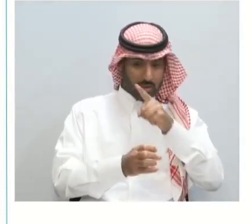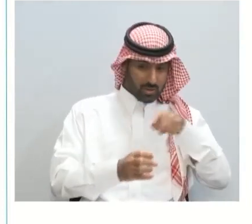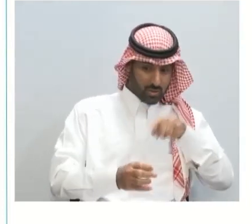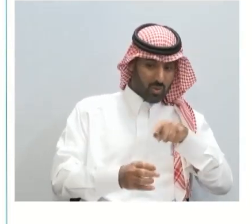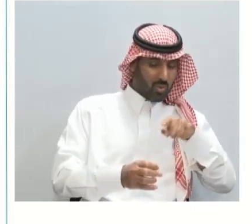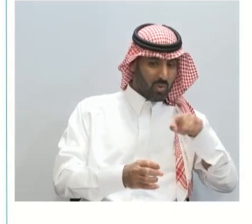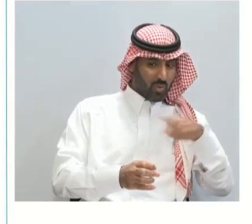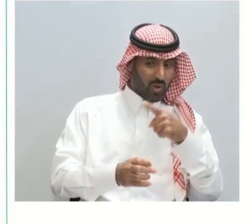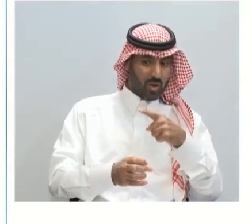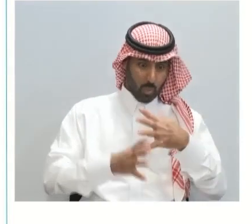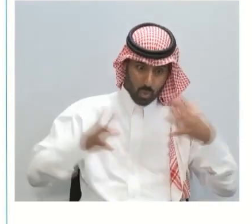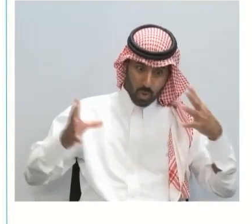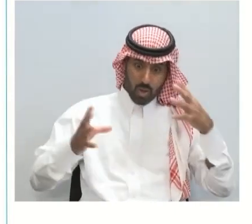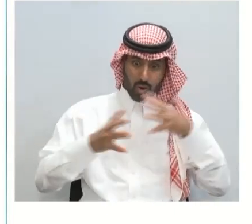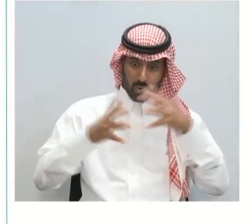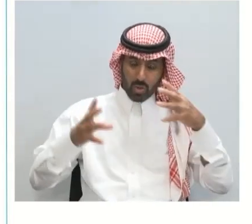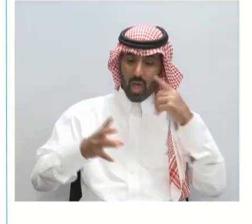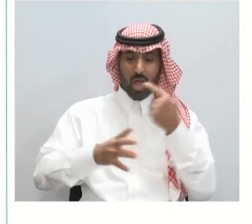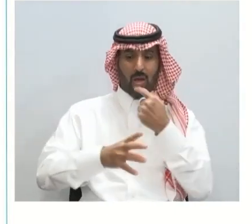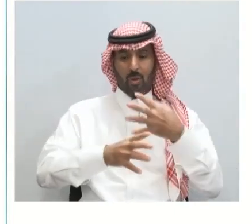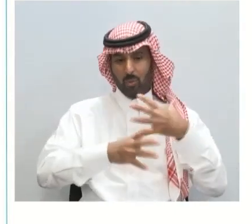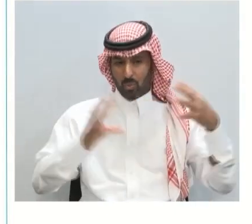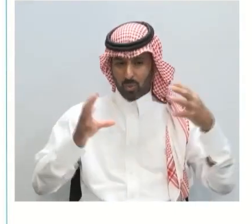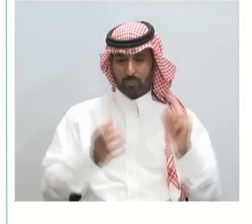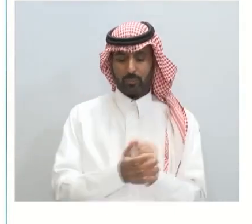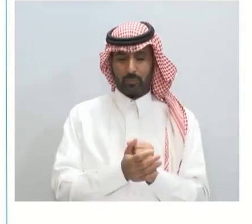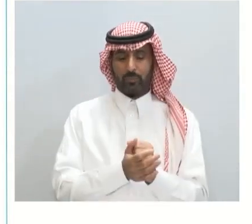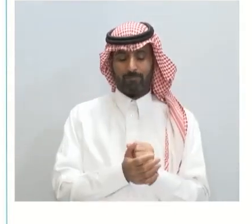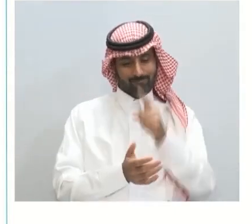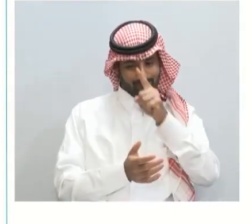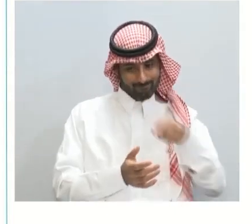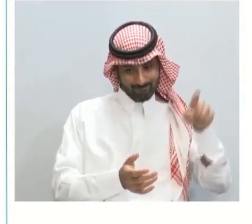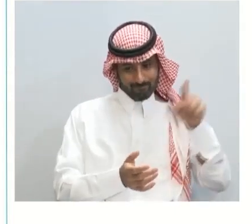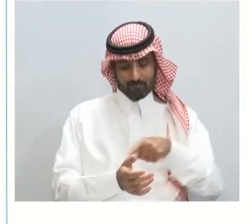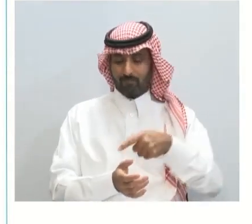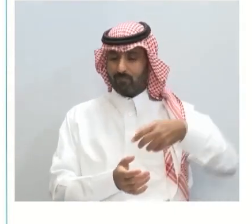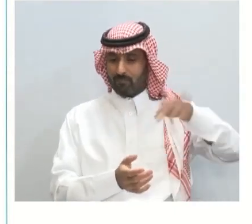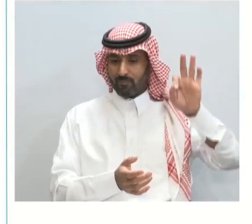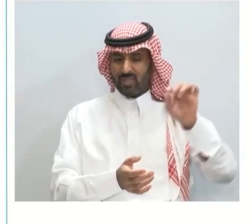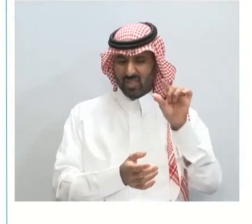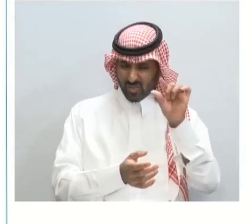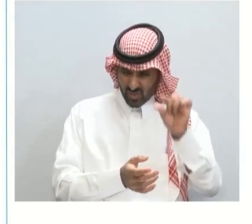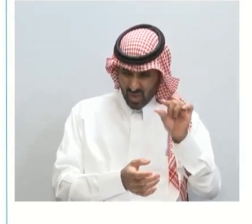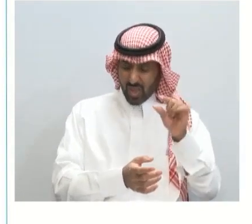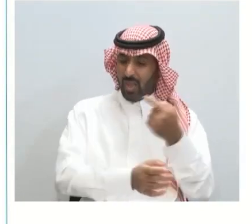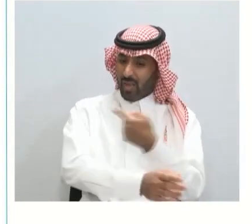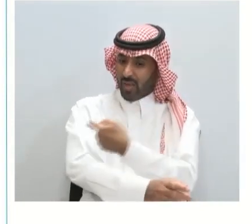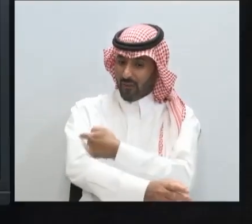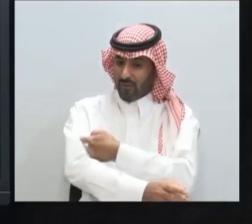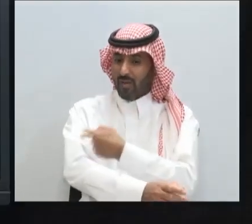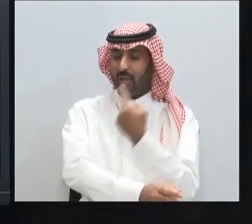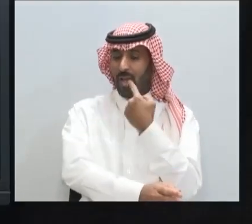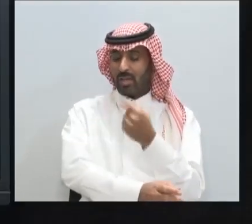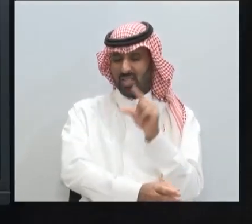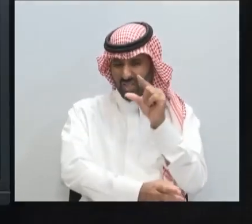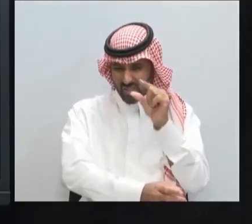or false? So number one is false. They don't have to take a large or draw